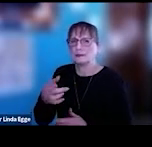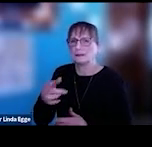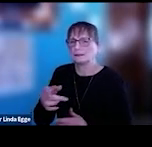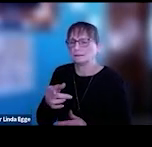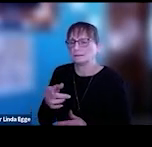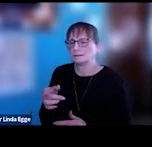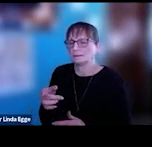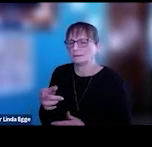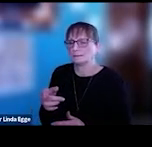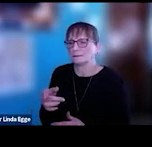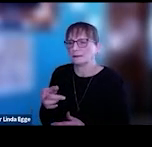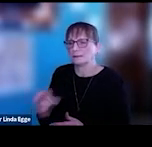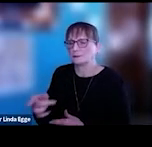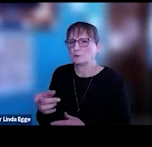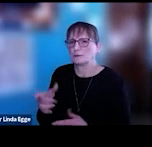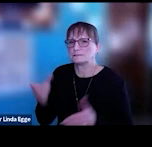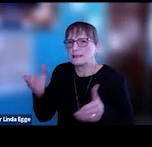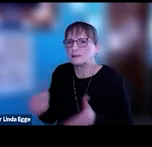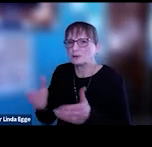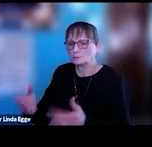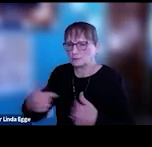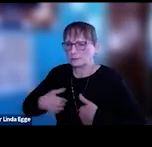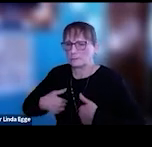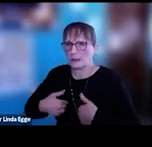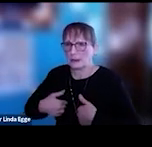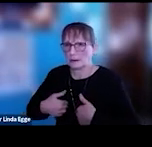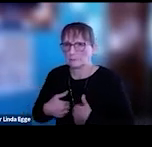was encouraging to me.